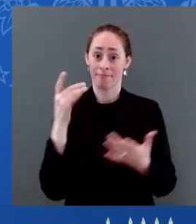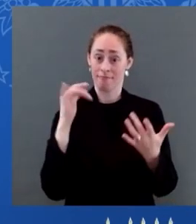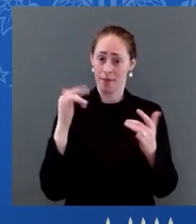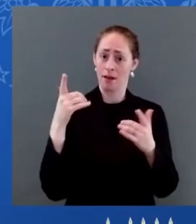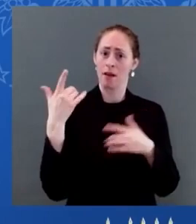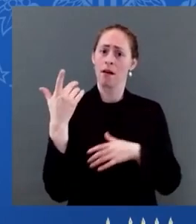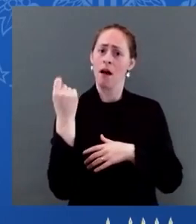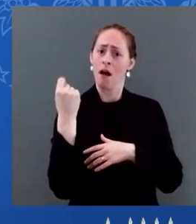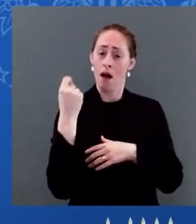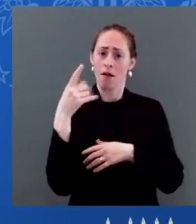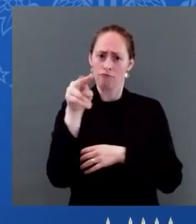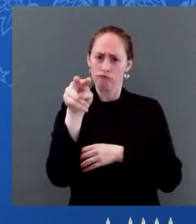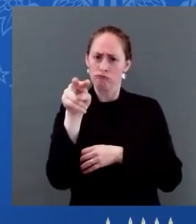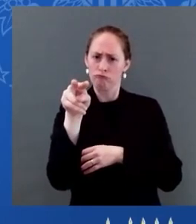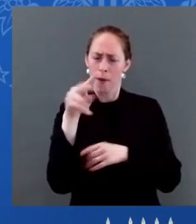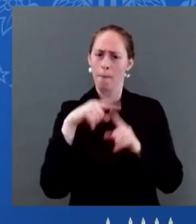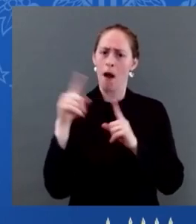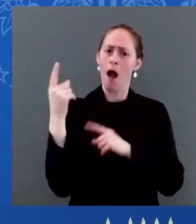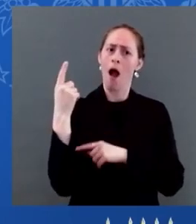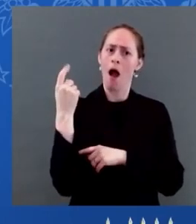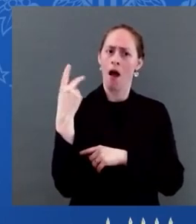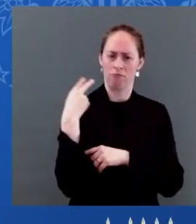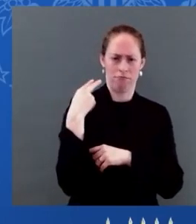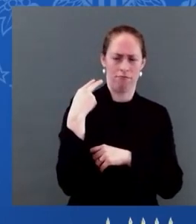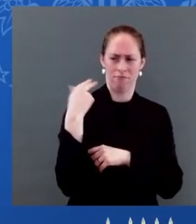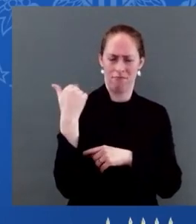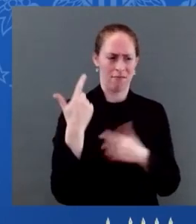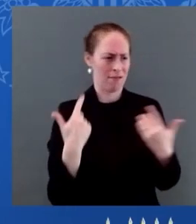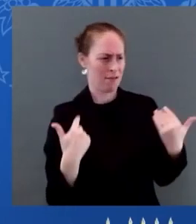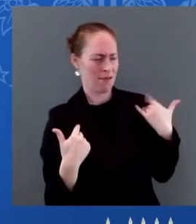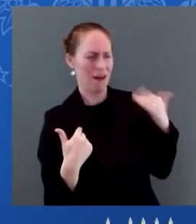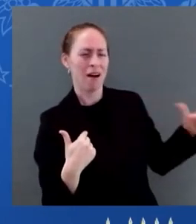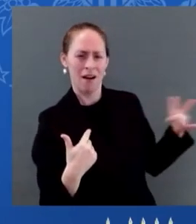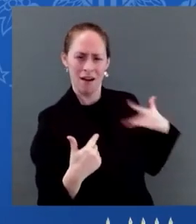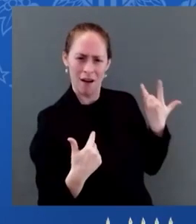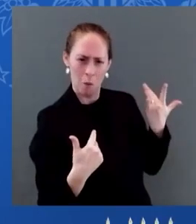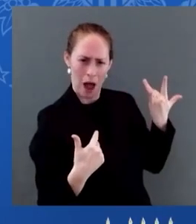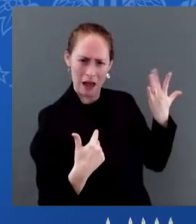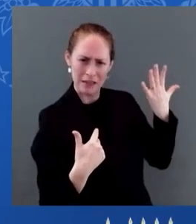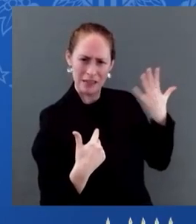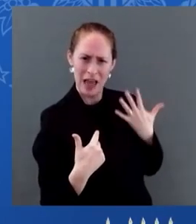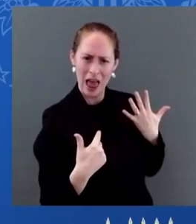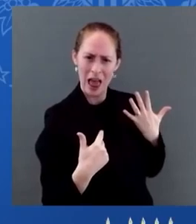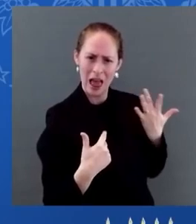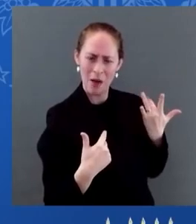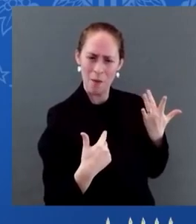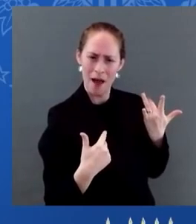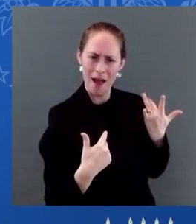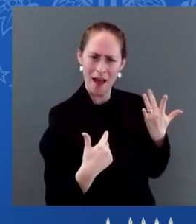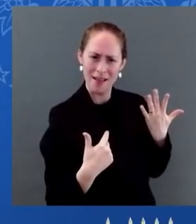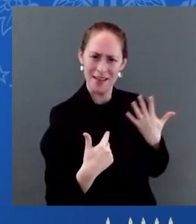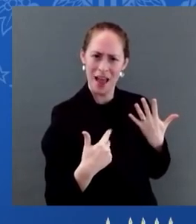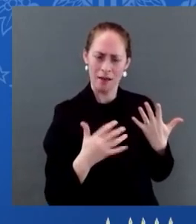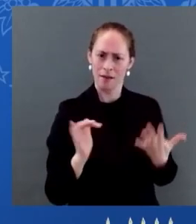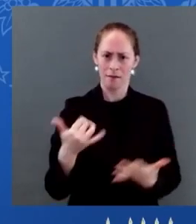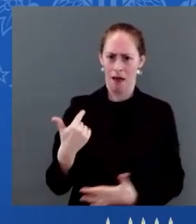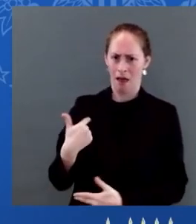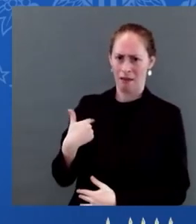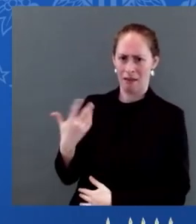dismal picture. She said, oh, no. She said, don't worry. She said, we have a secret weapon in our battle in this